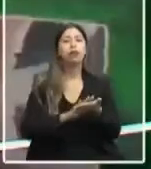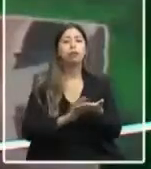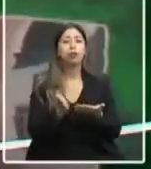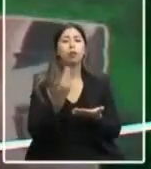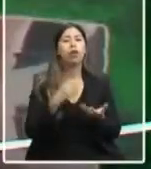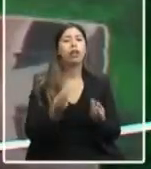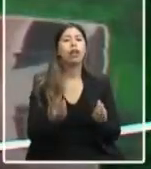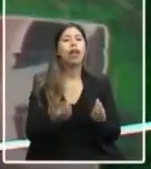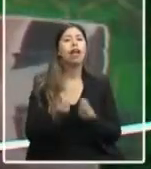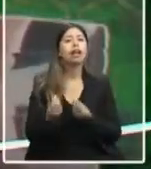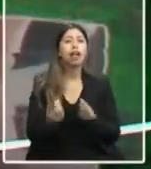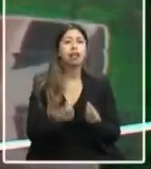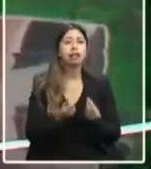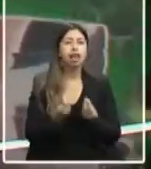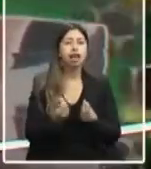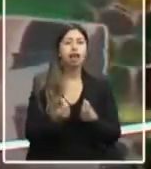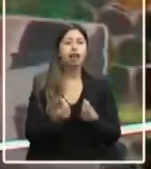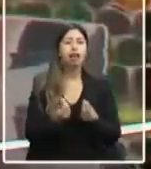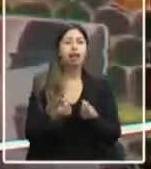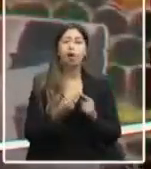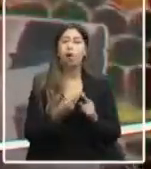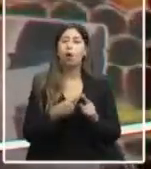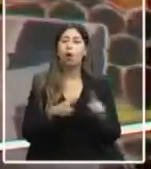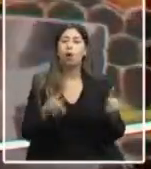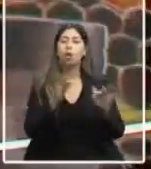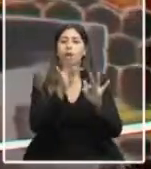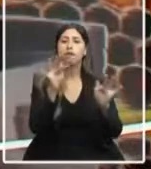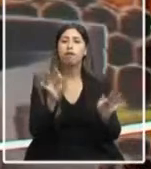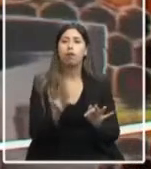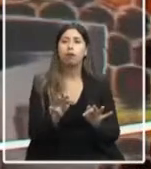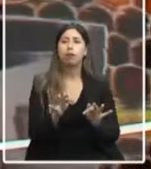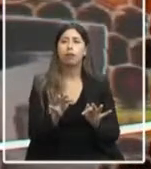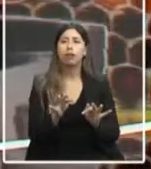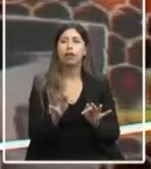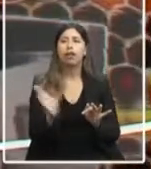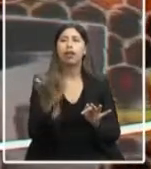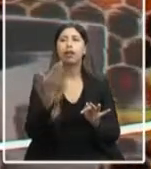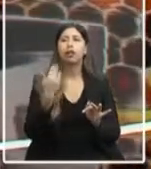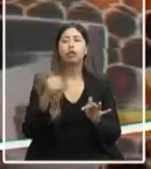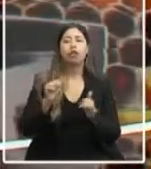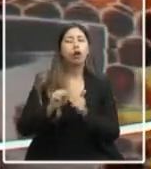to measure economic success. It's okay for us too.